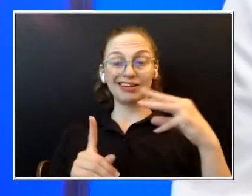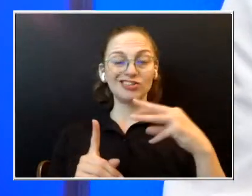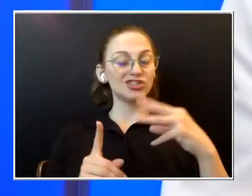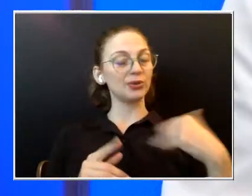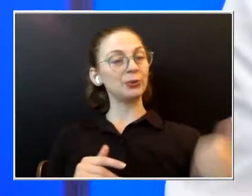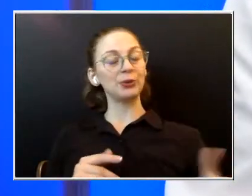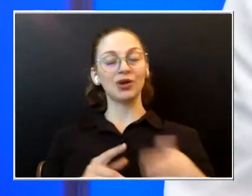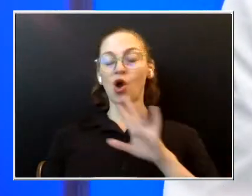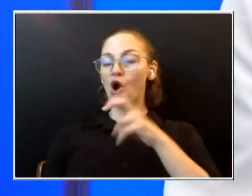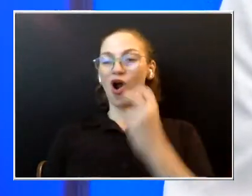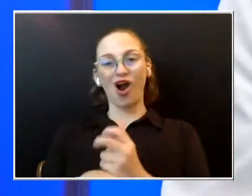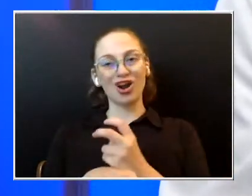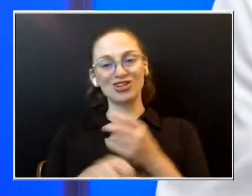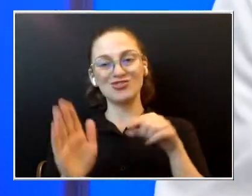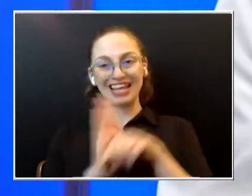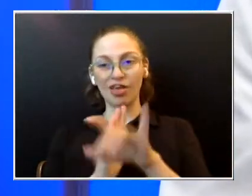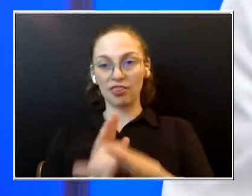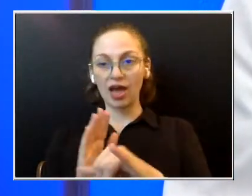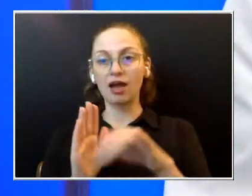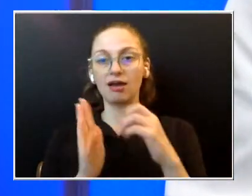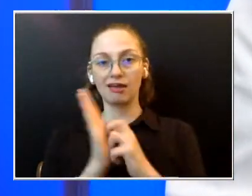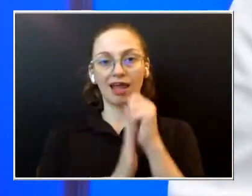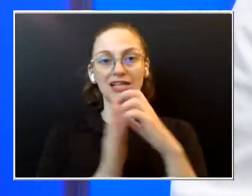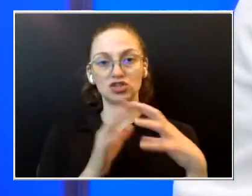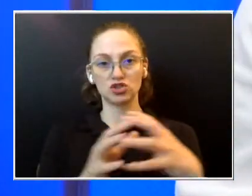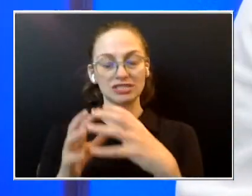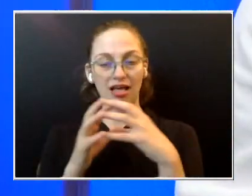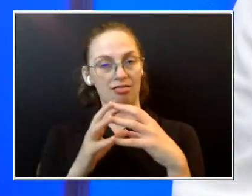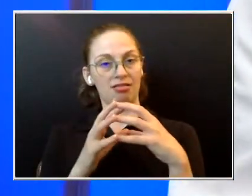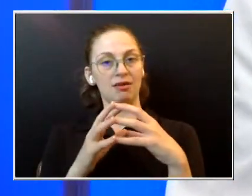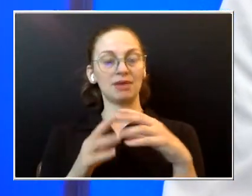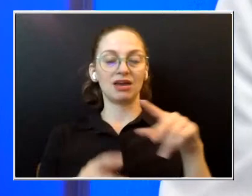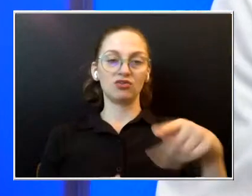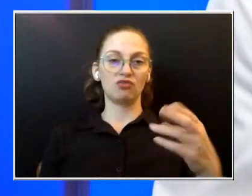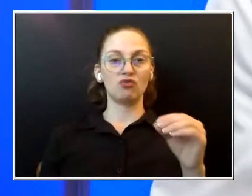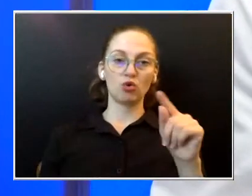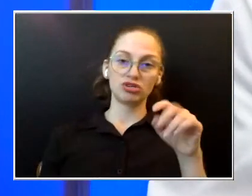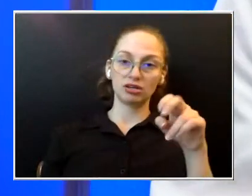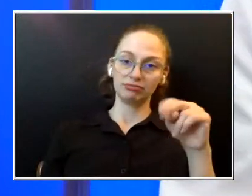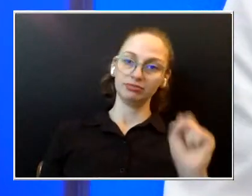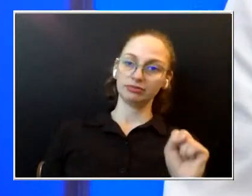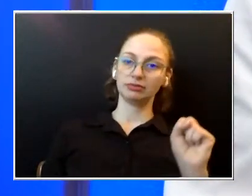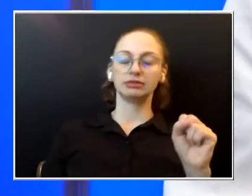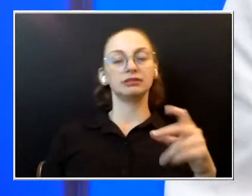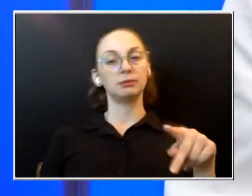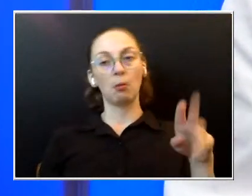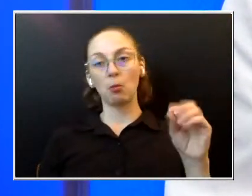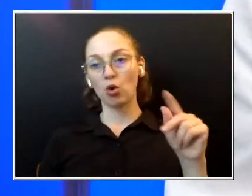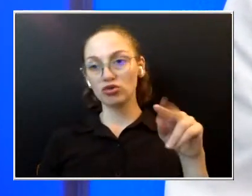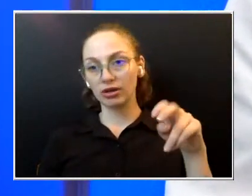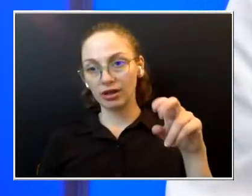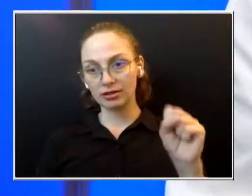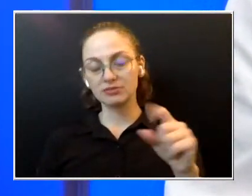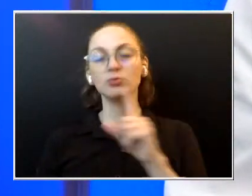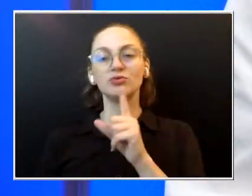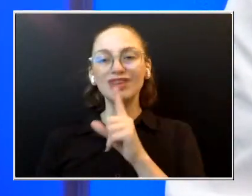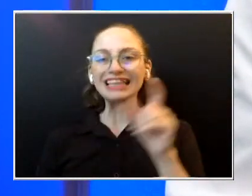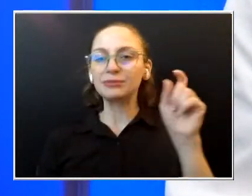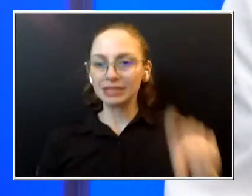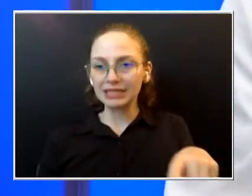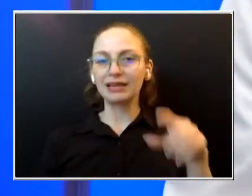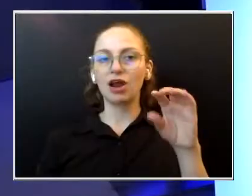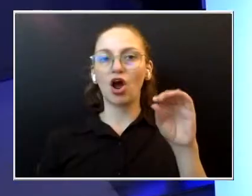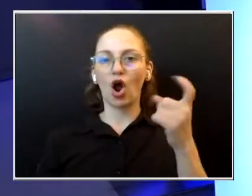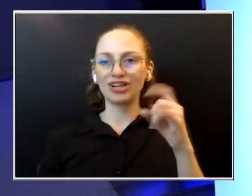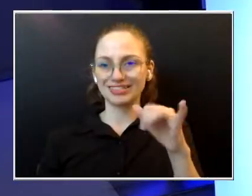to damage the DNA. Okay. That's not the case with things like heavy ions or alpha particles or other what we call high linear energy transfer